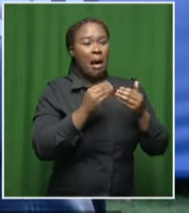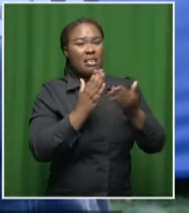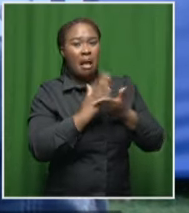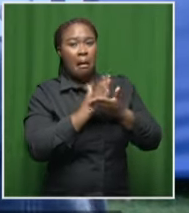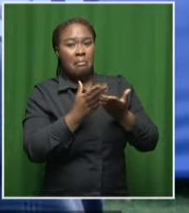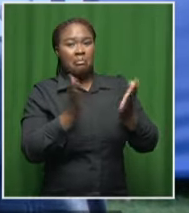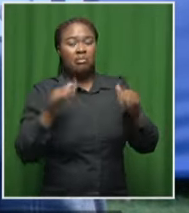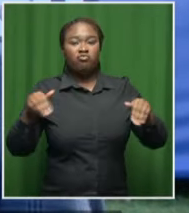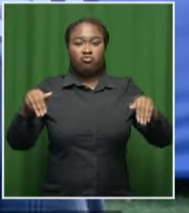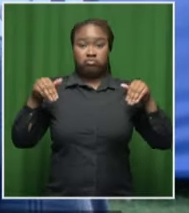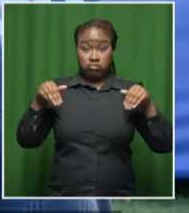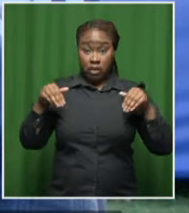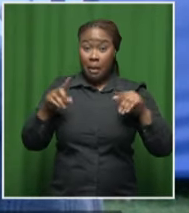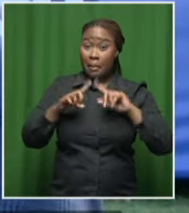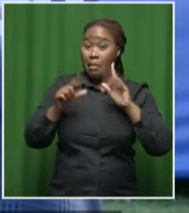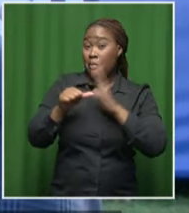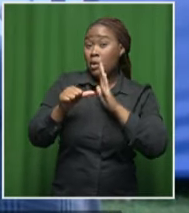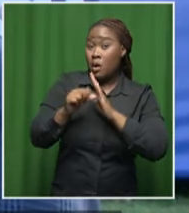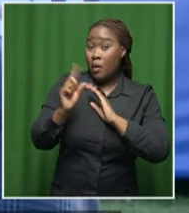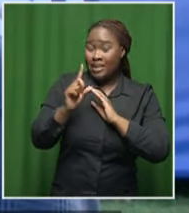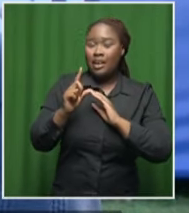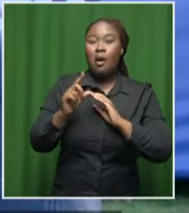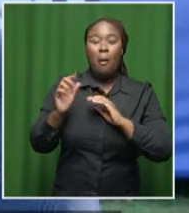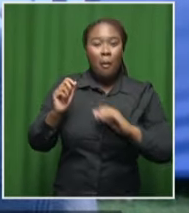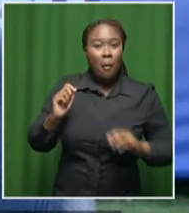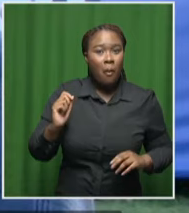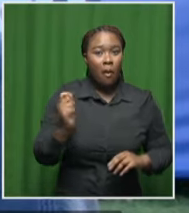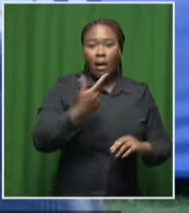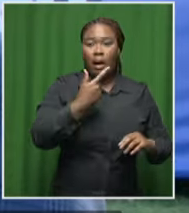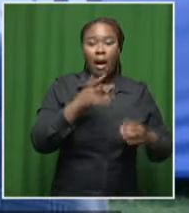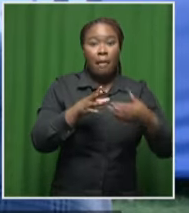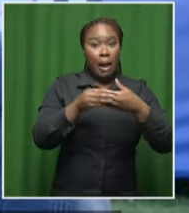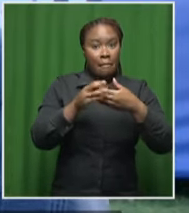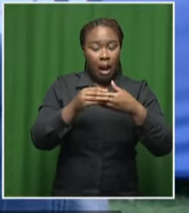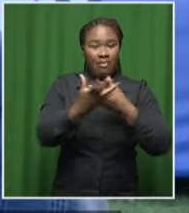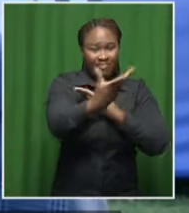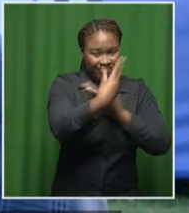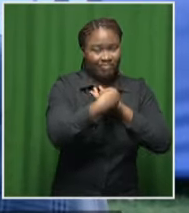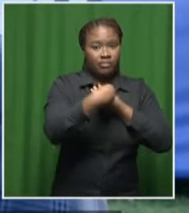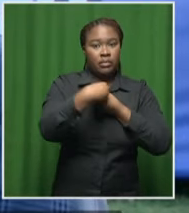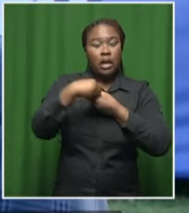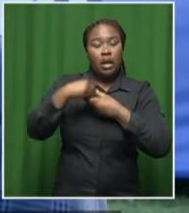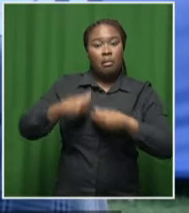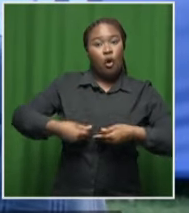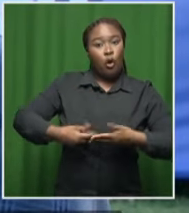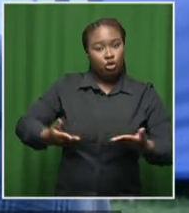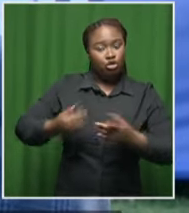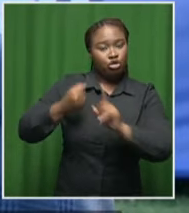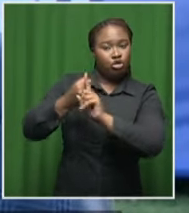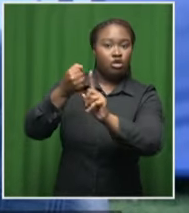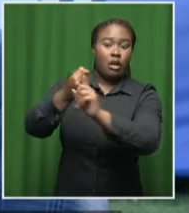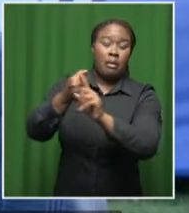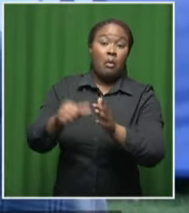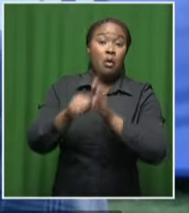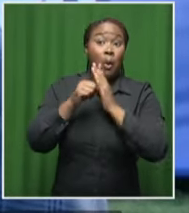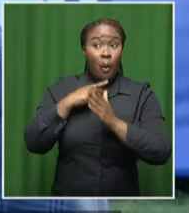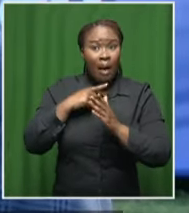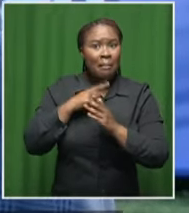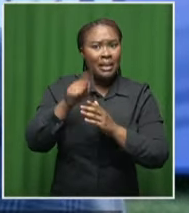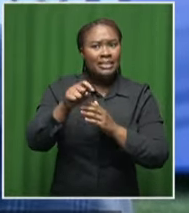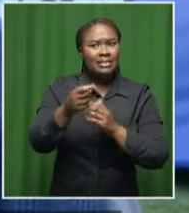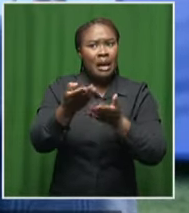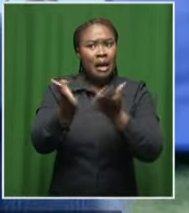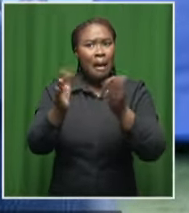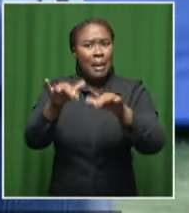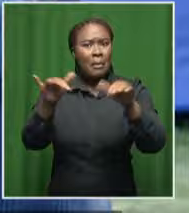all members participate in this exercise until they also have to convince more people to vote for their parties.